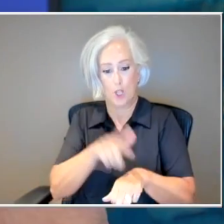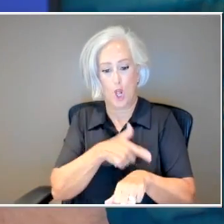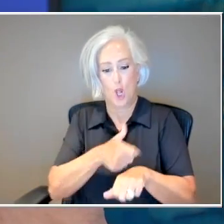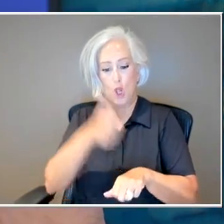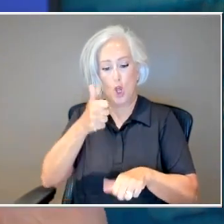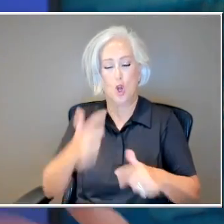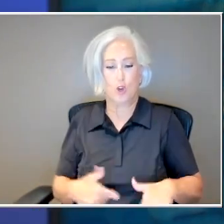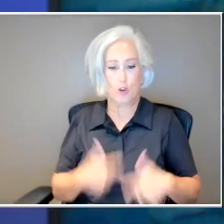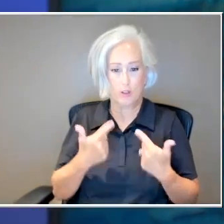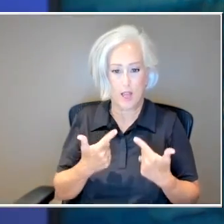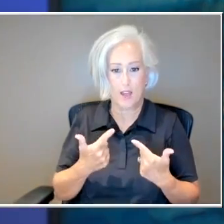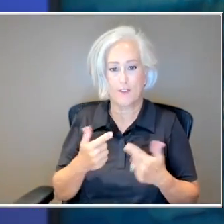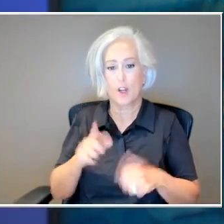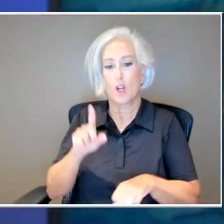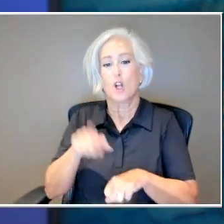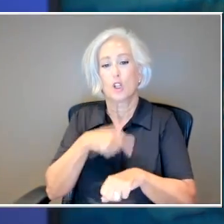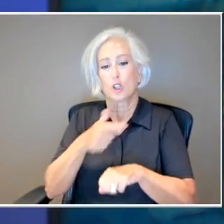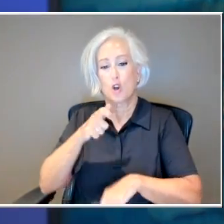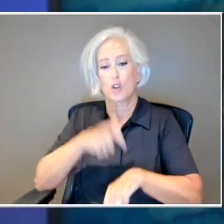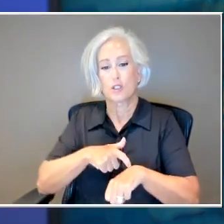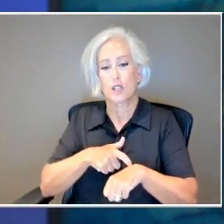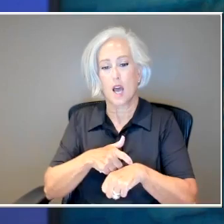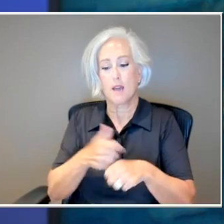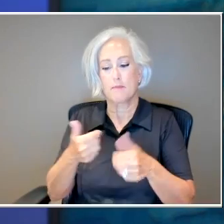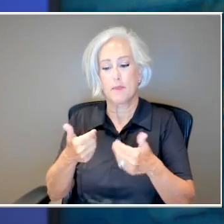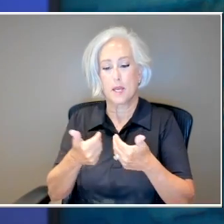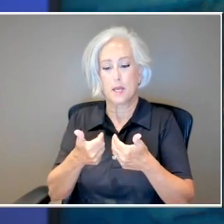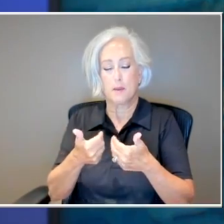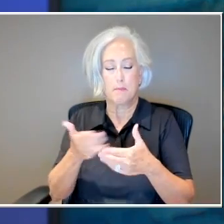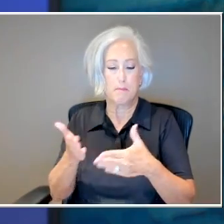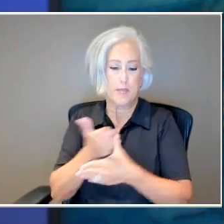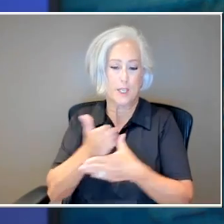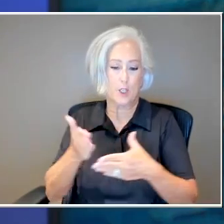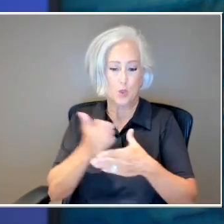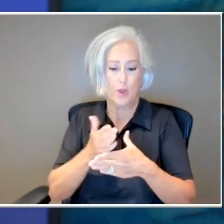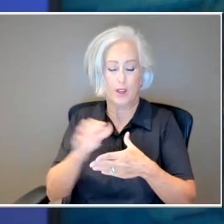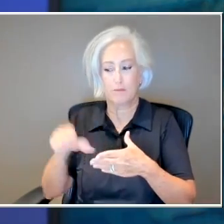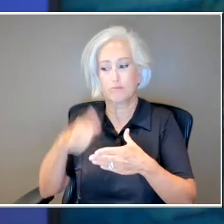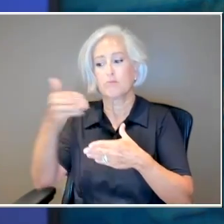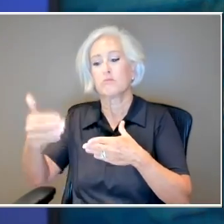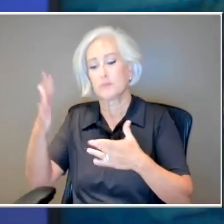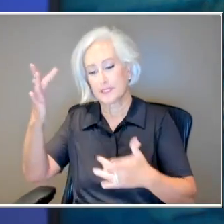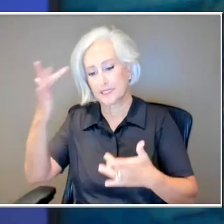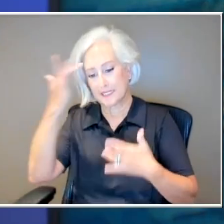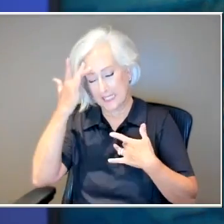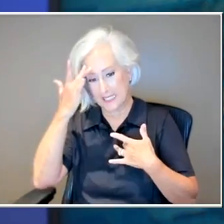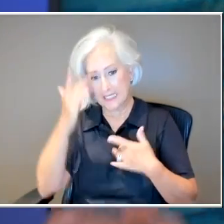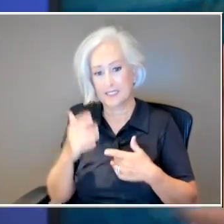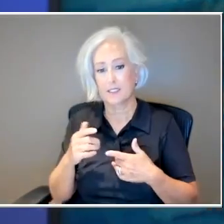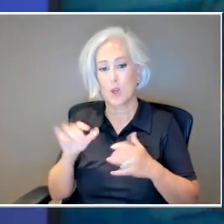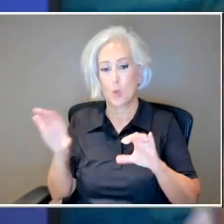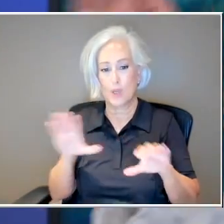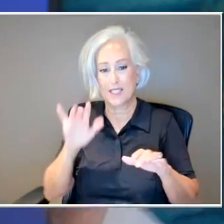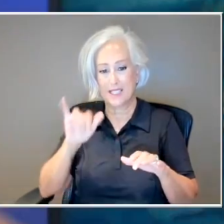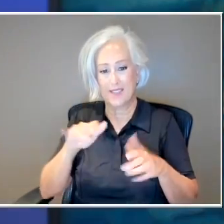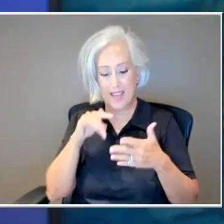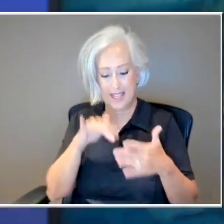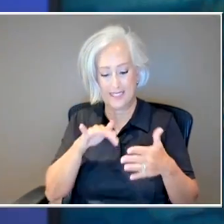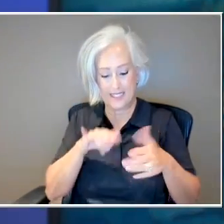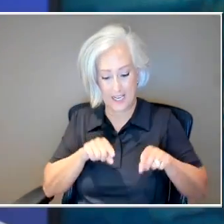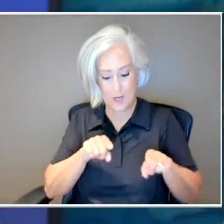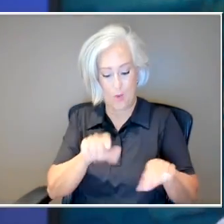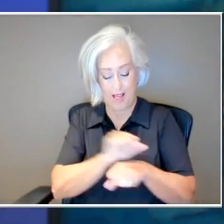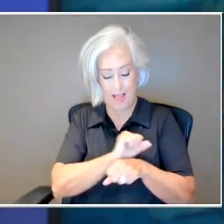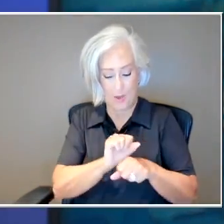disease-free intervals. And so we did these studies while I've been here, and then they